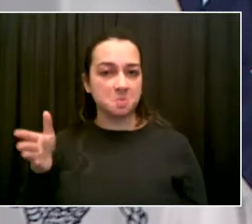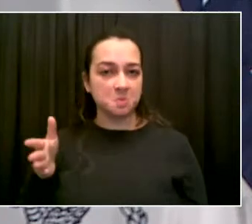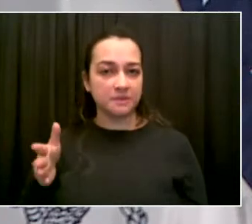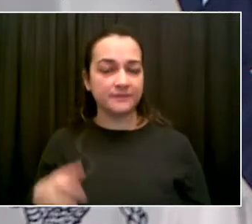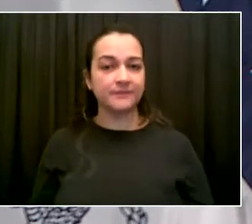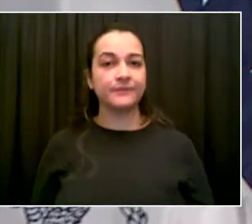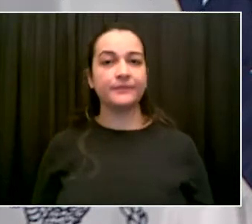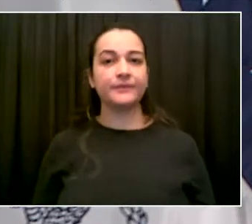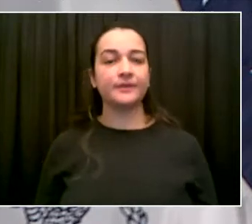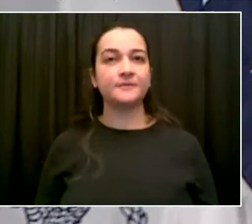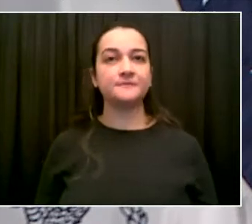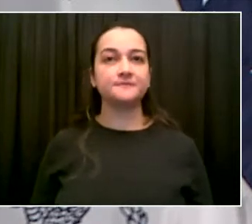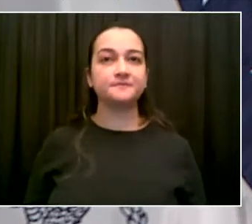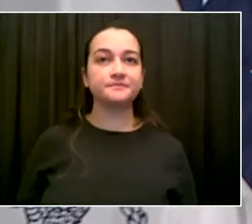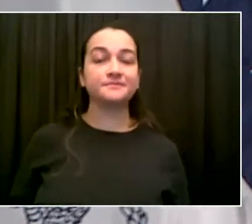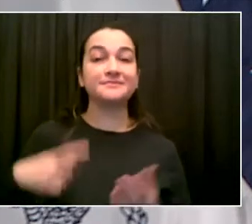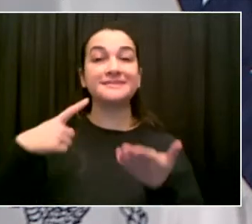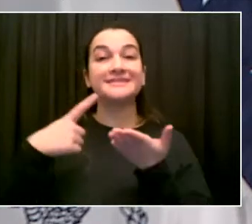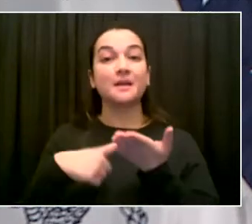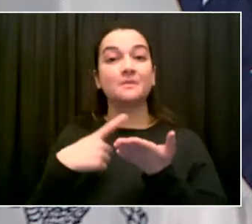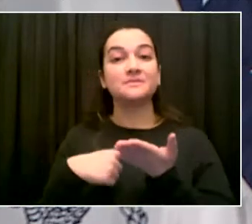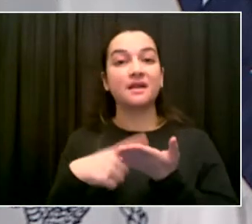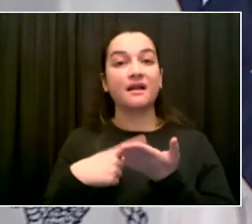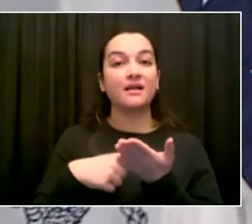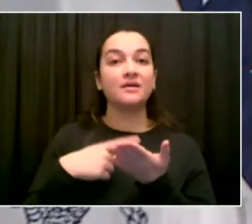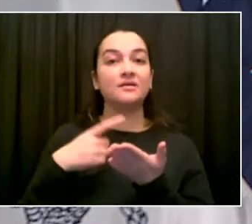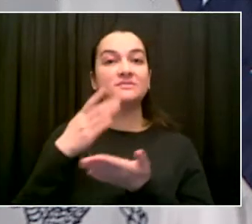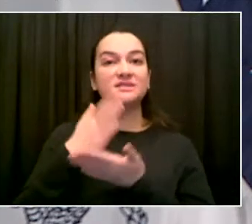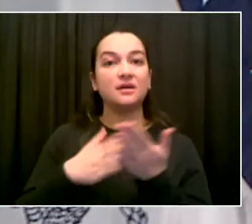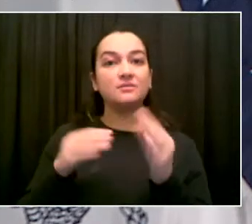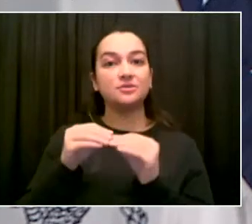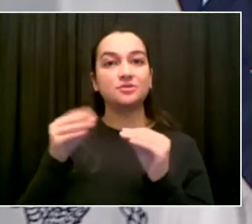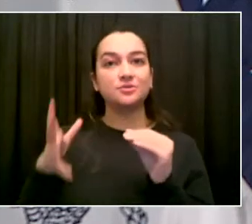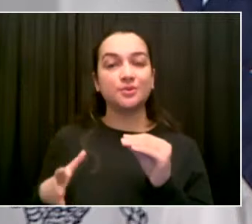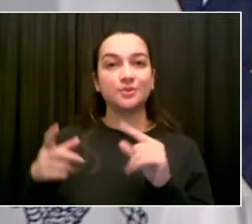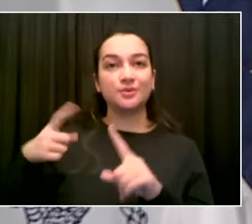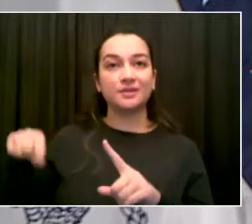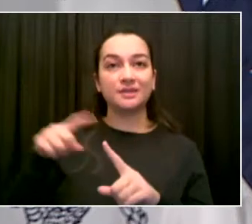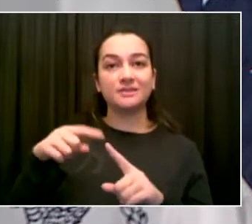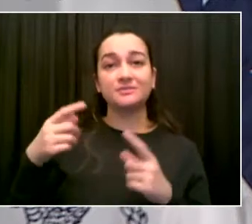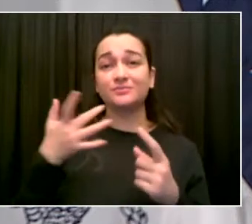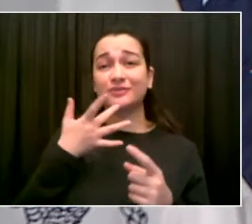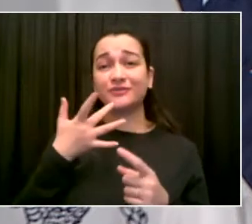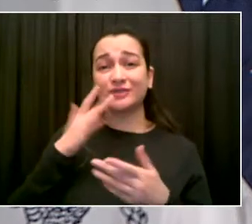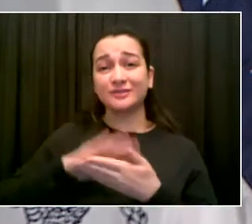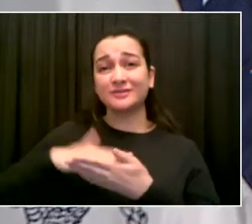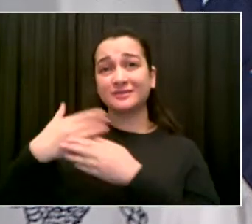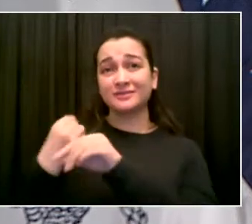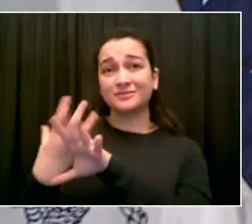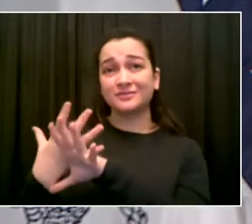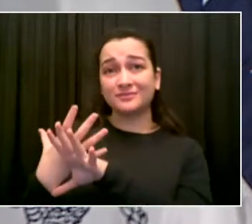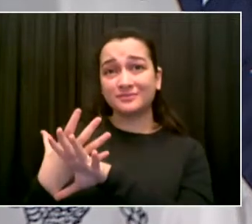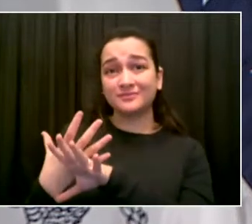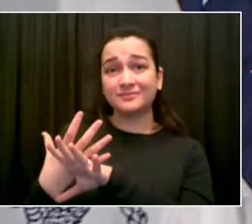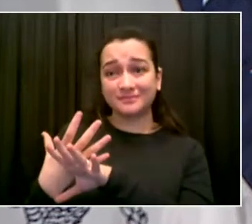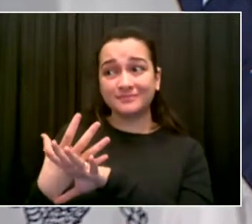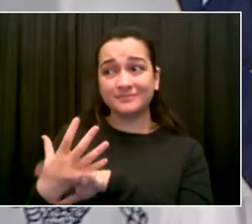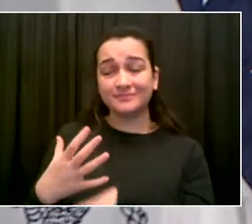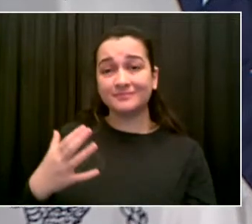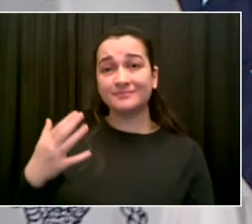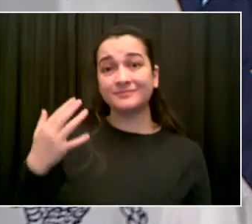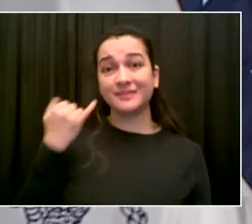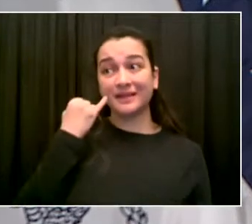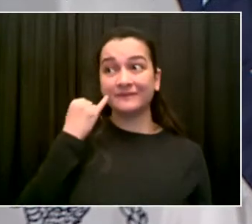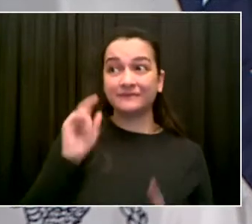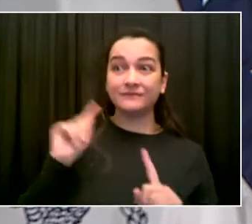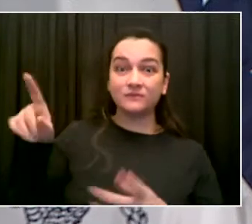remote and that changes things. So there's lots of different moving parts, but we're always looking to add 5 day a week capacity, even down to